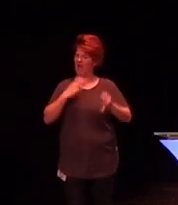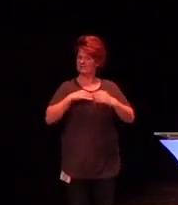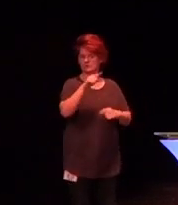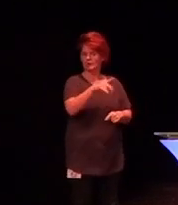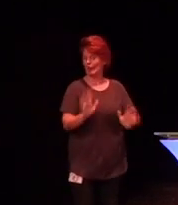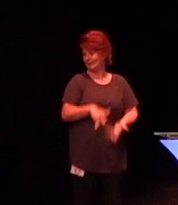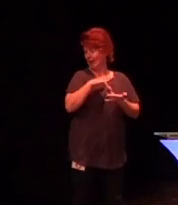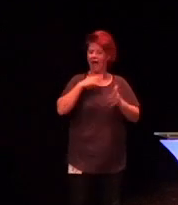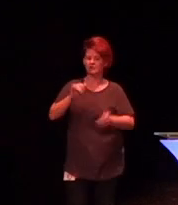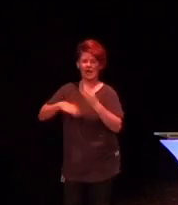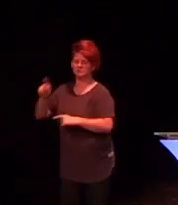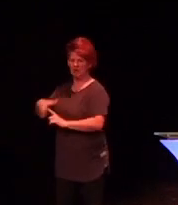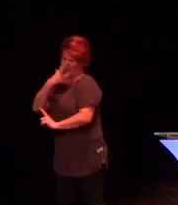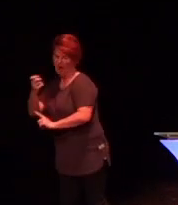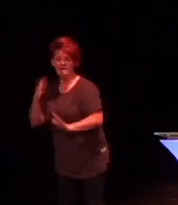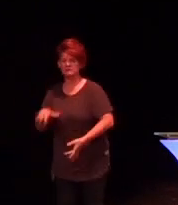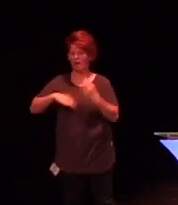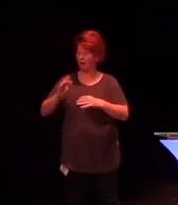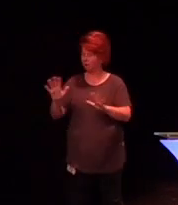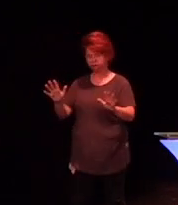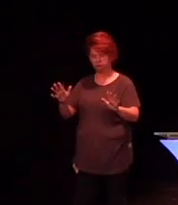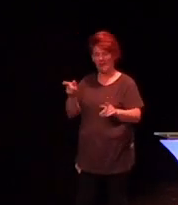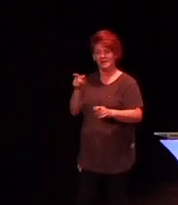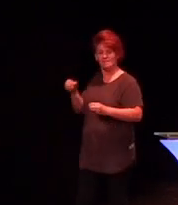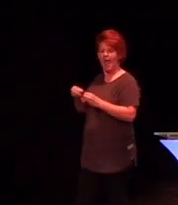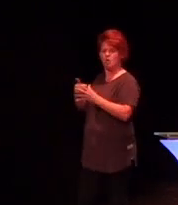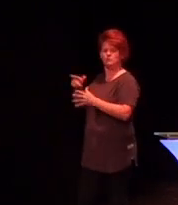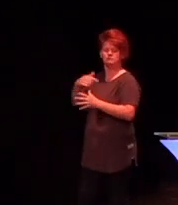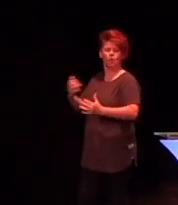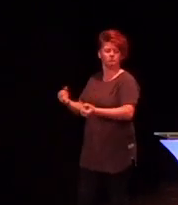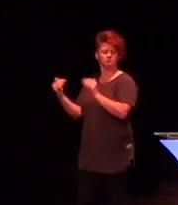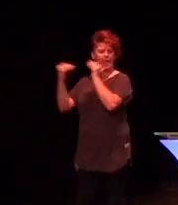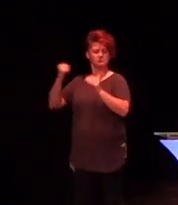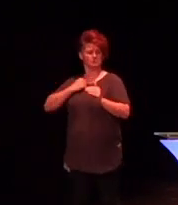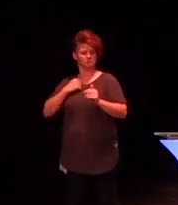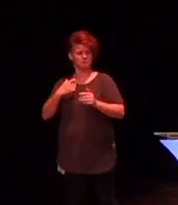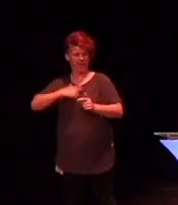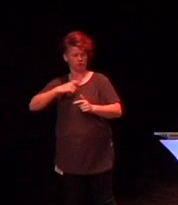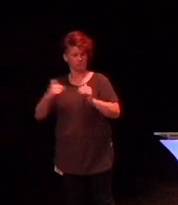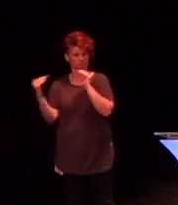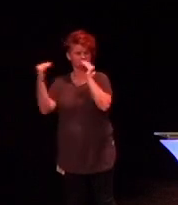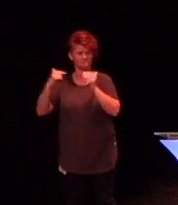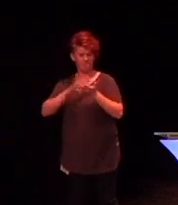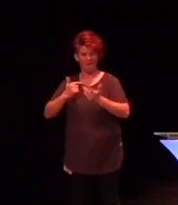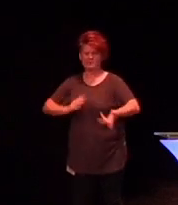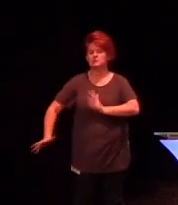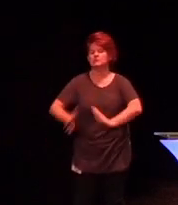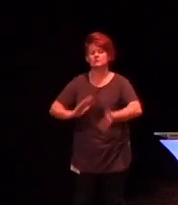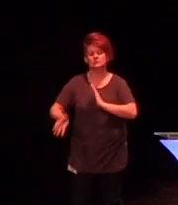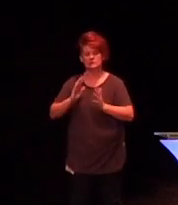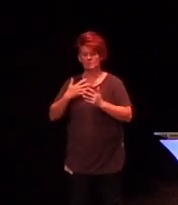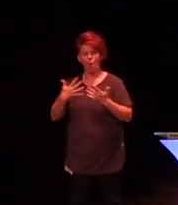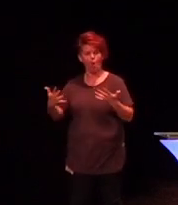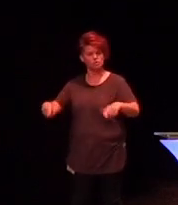and things like that. And do lots of modulating, whether someone's talking formally or, you know, those kind of things. So it's kind of making sure that I match the